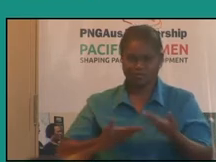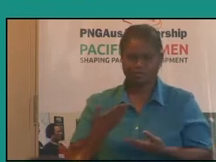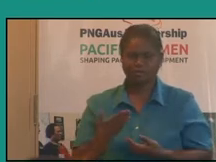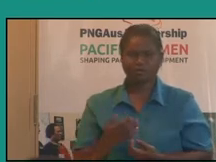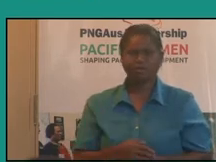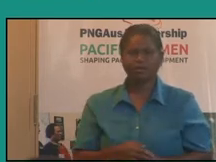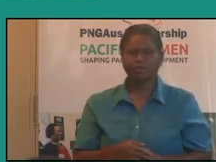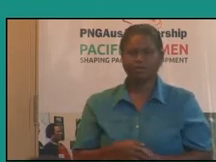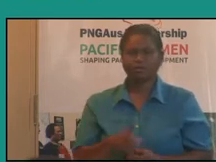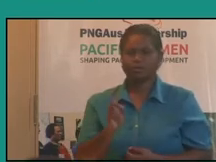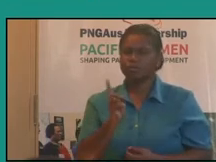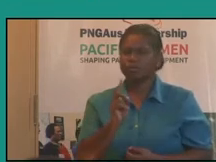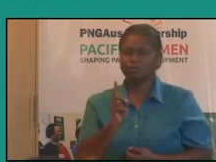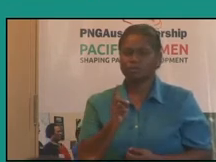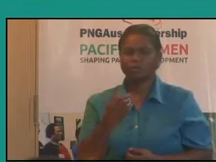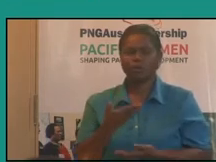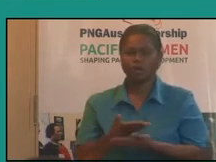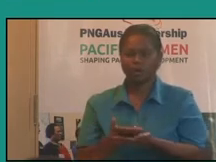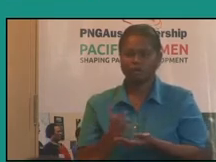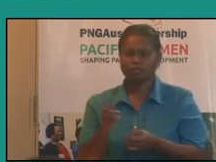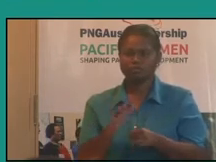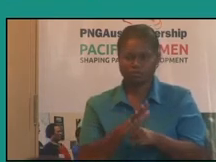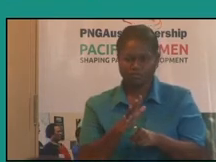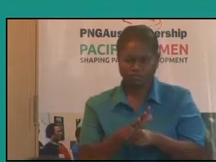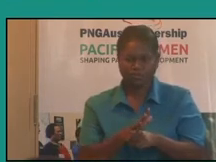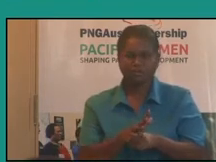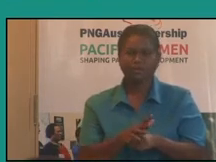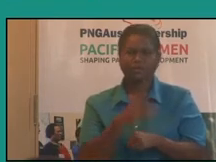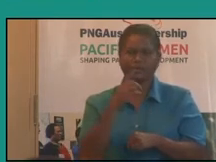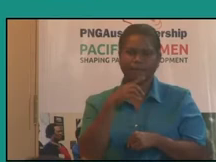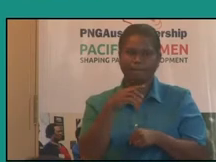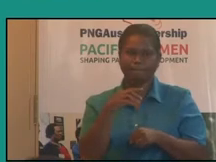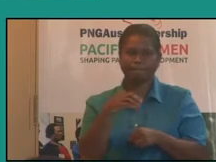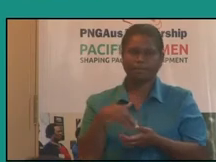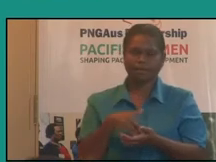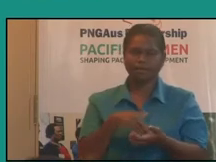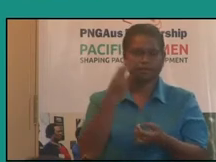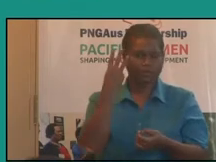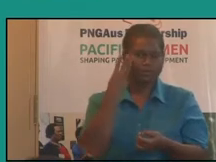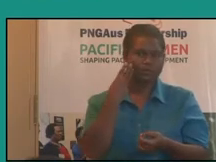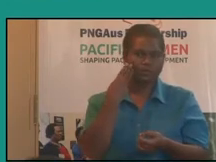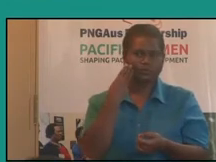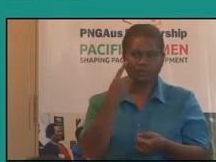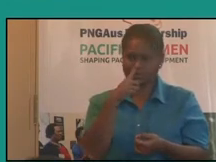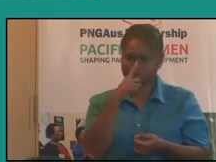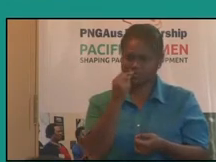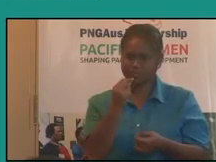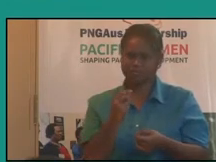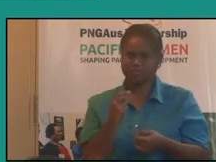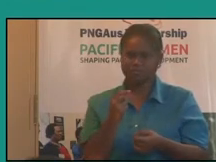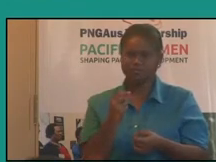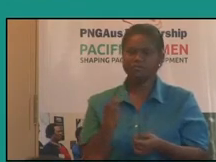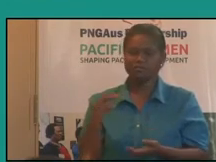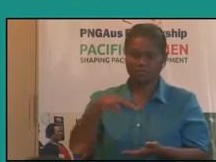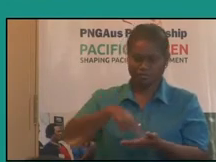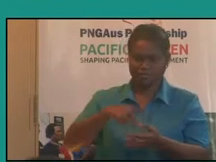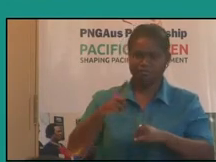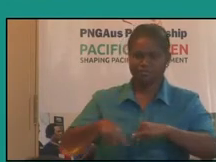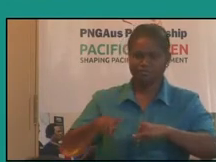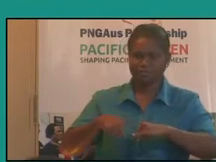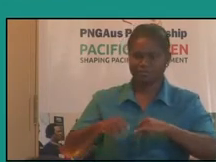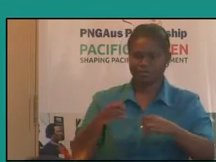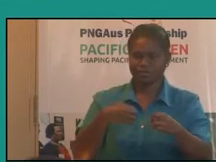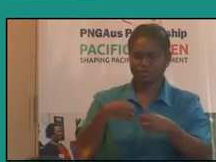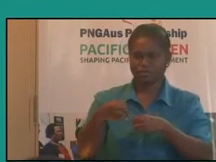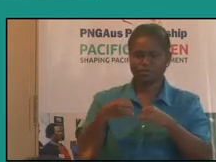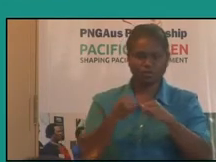made it possible for representation. I understand there are members, female members of parliament in the Solomon Islands.